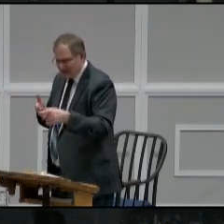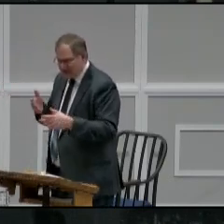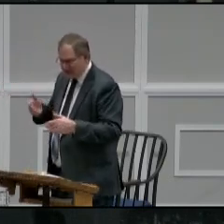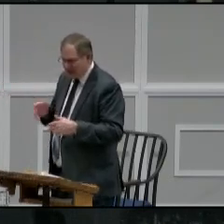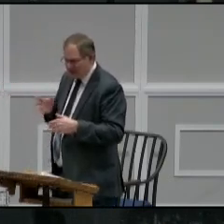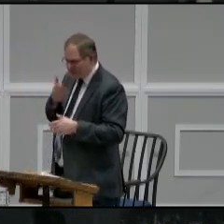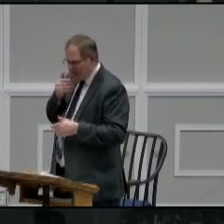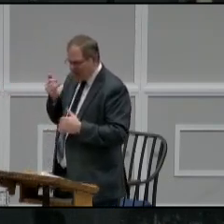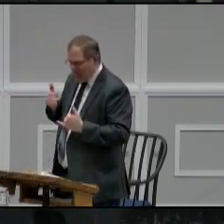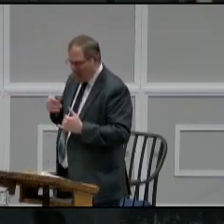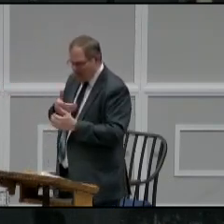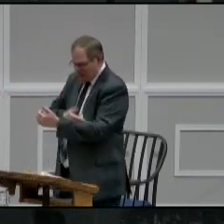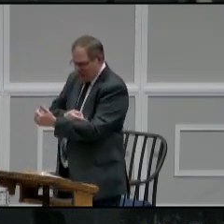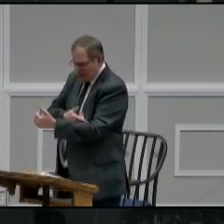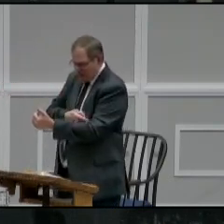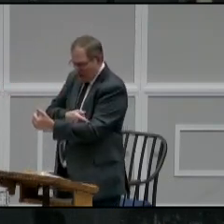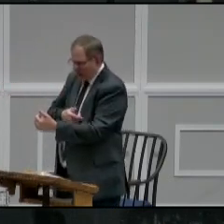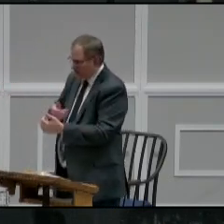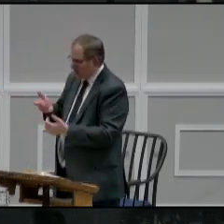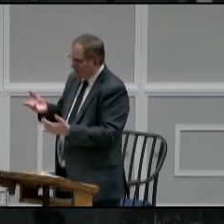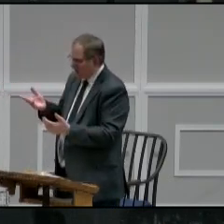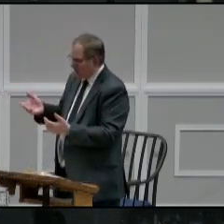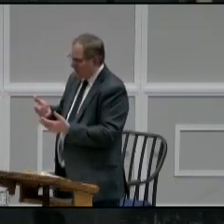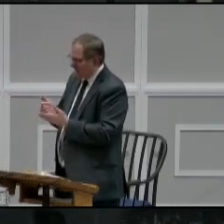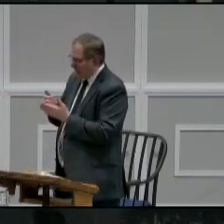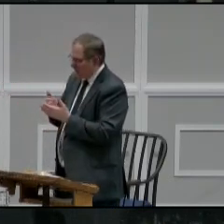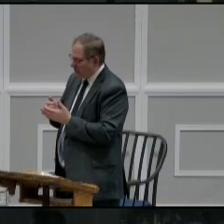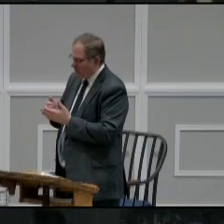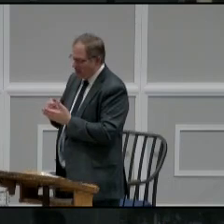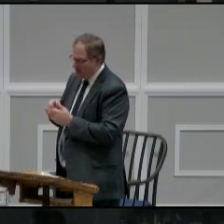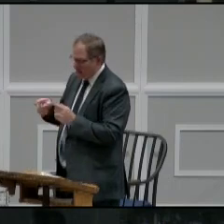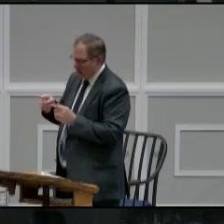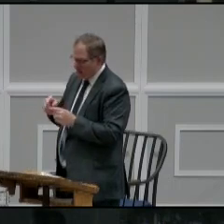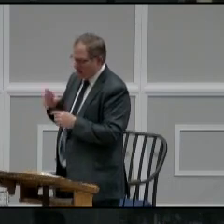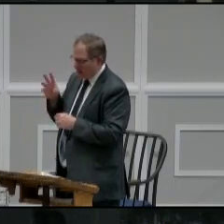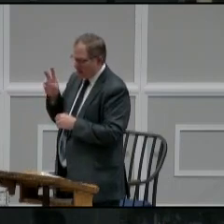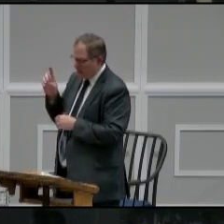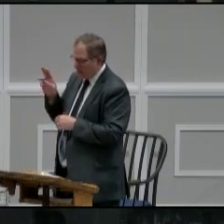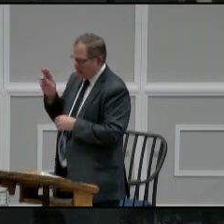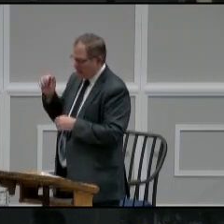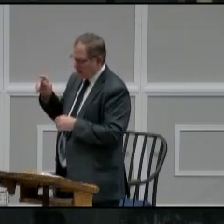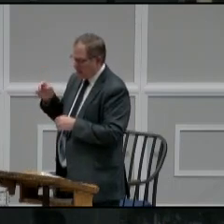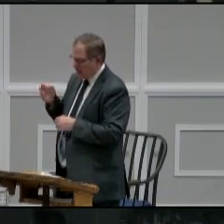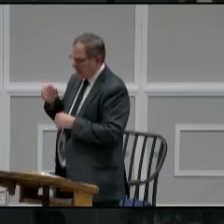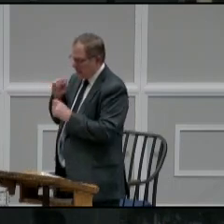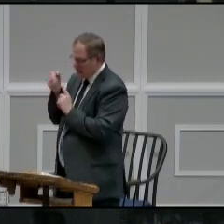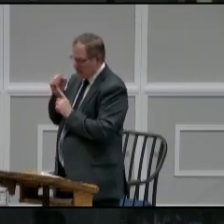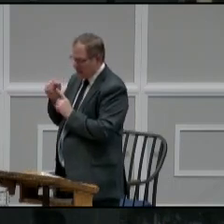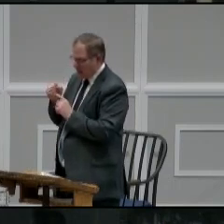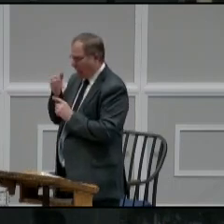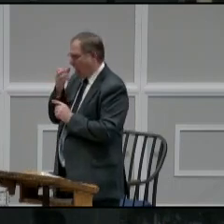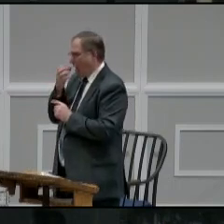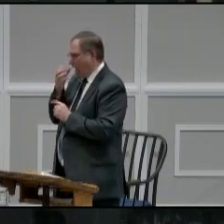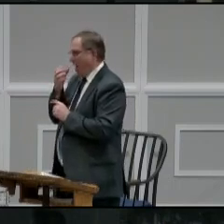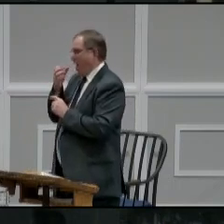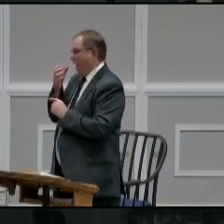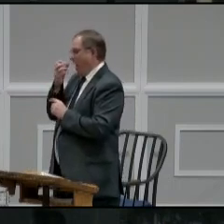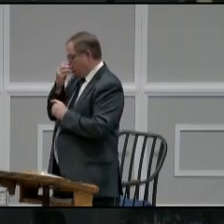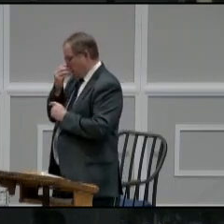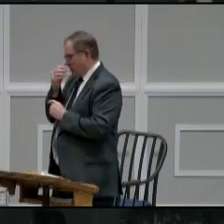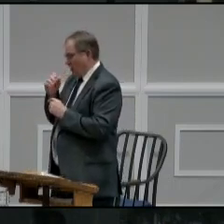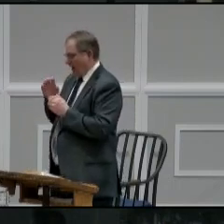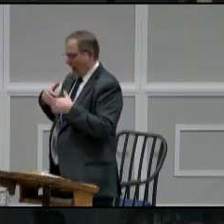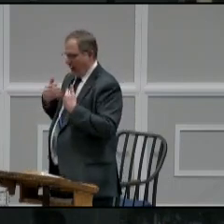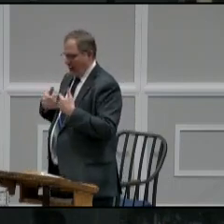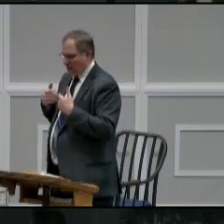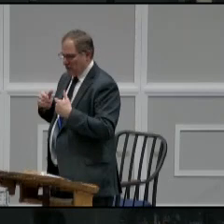all this stuff, and it's a lot better now. But I still, you know, get in a real dusty situation. Ooh. Get in an area with a lot of animals and a lot of